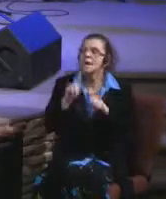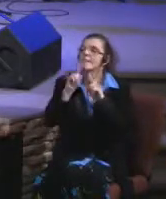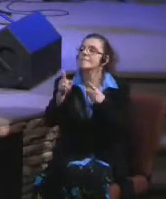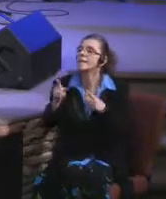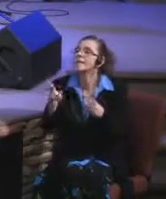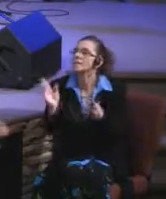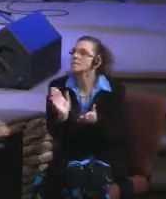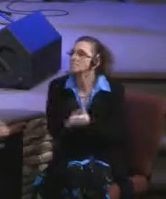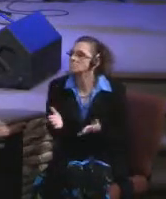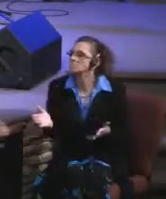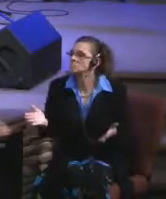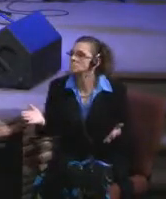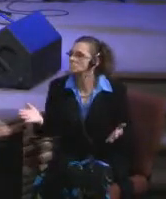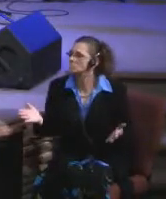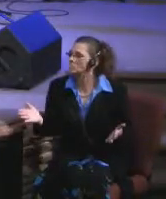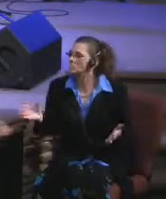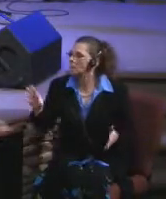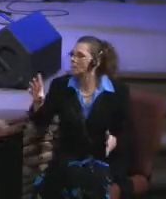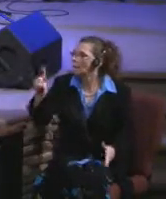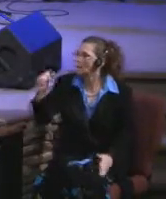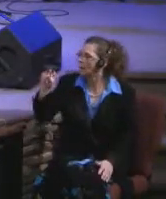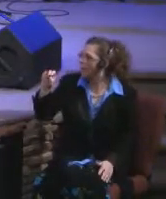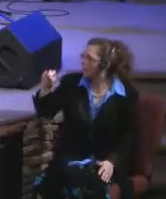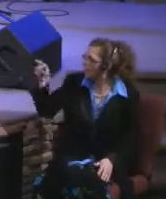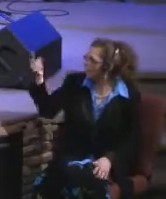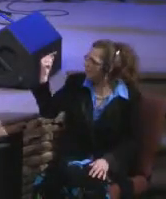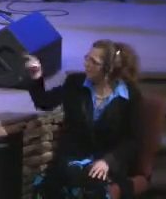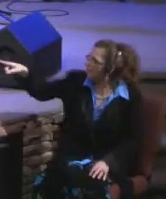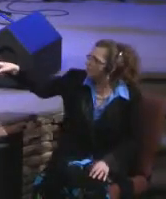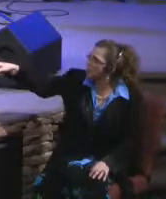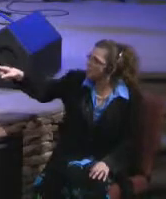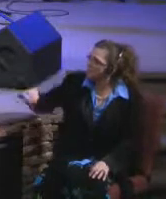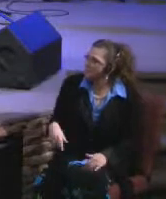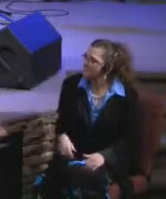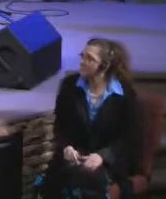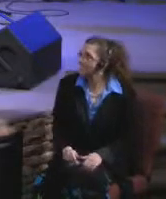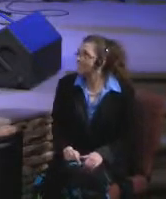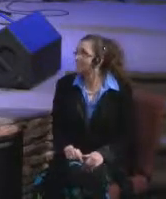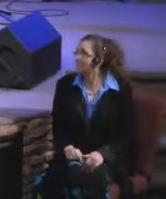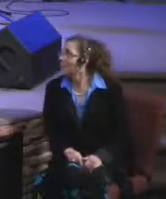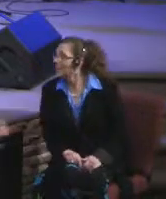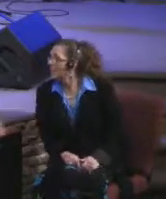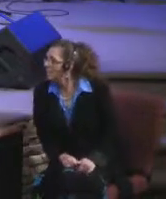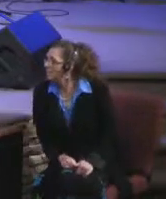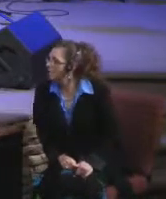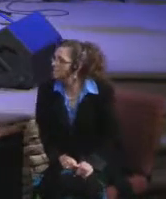Come on, Dana, whoever's coming.